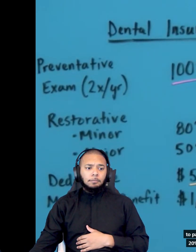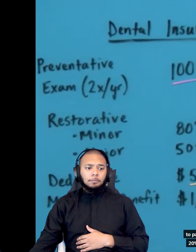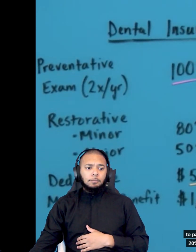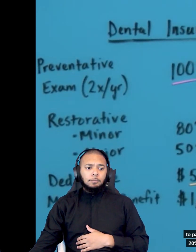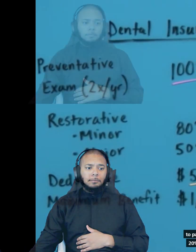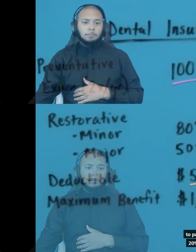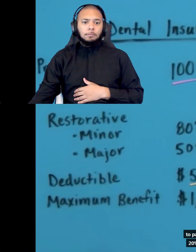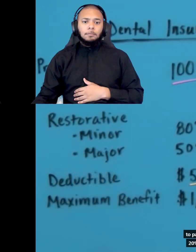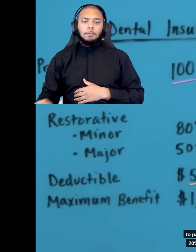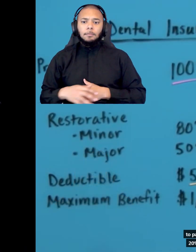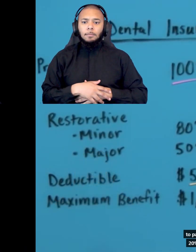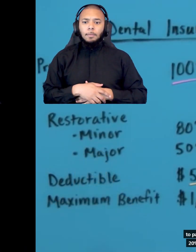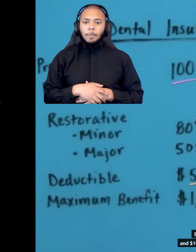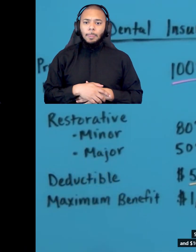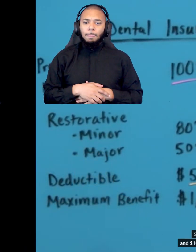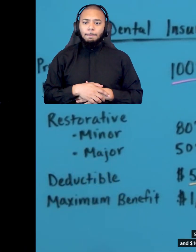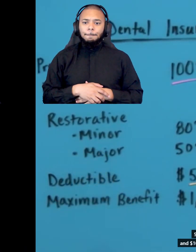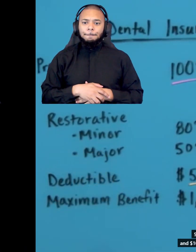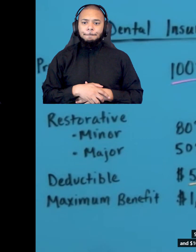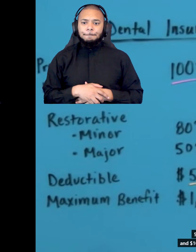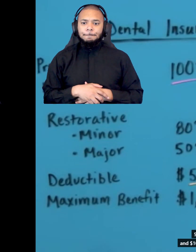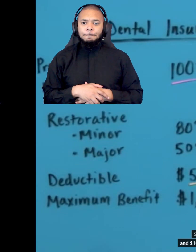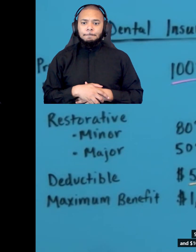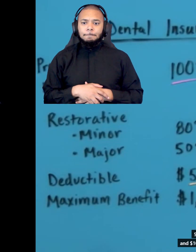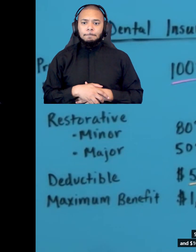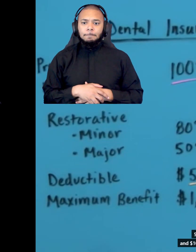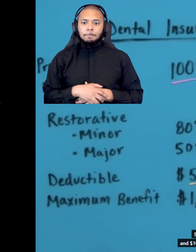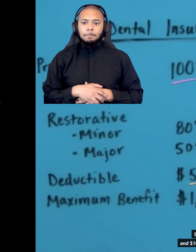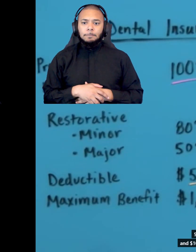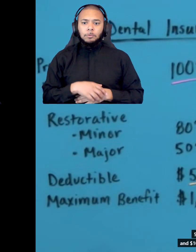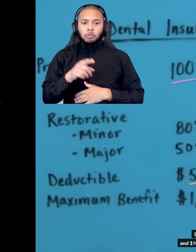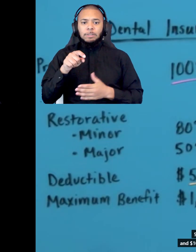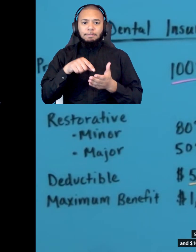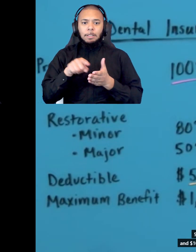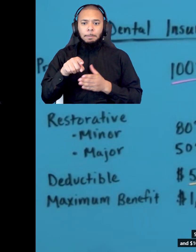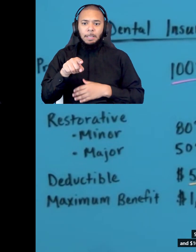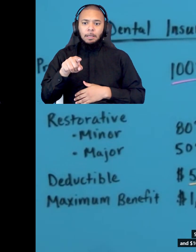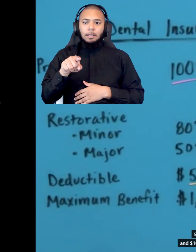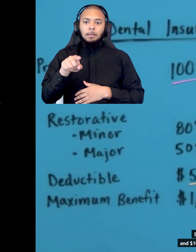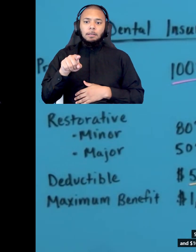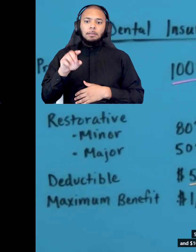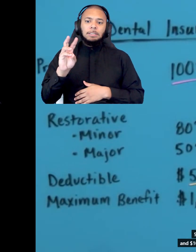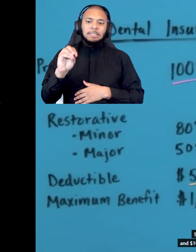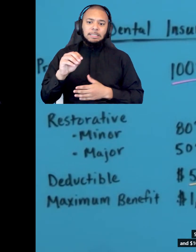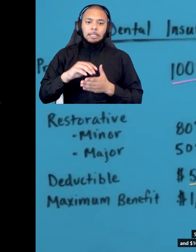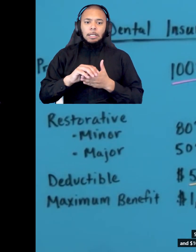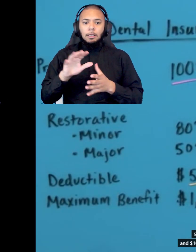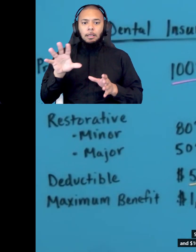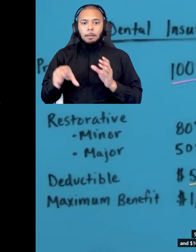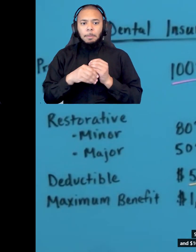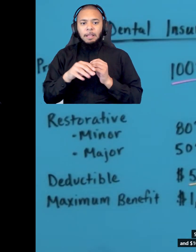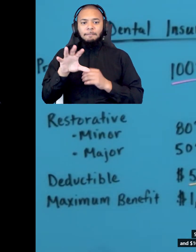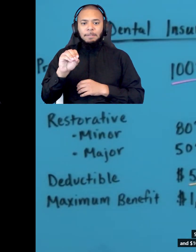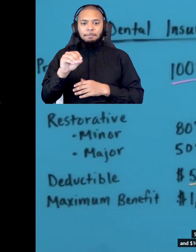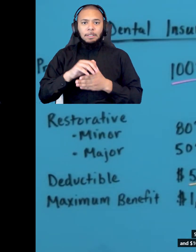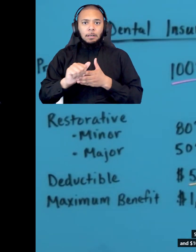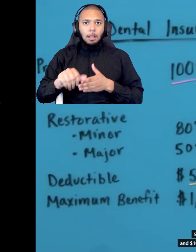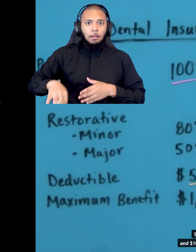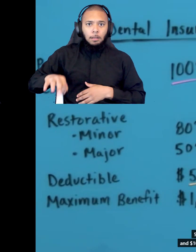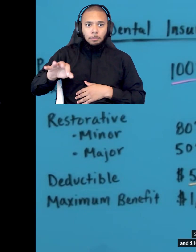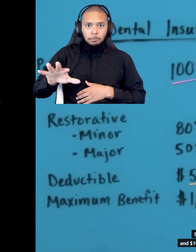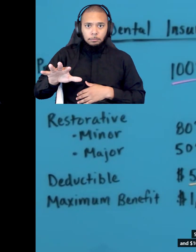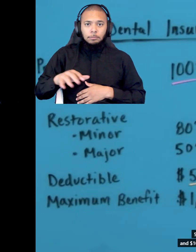60, right? So plus 50. So this all together is